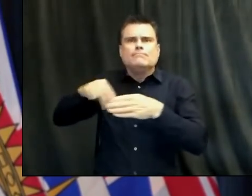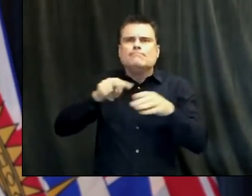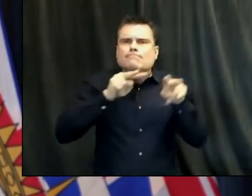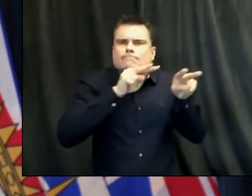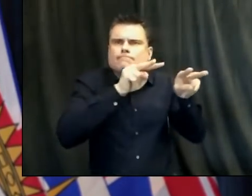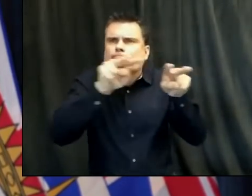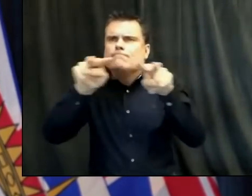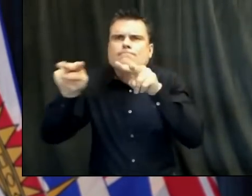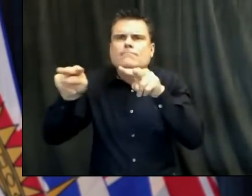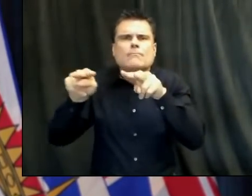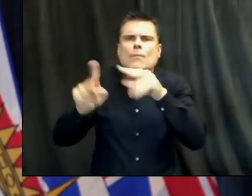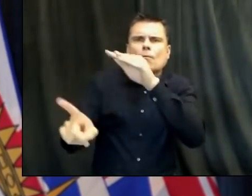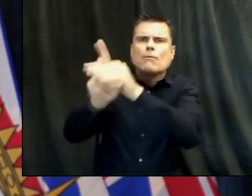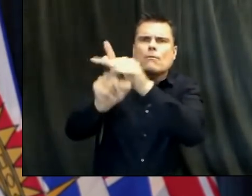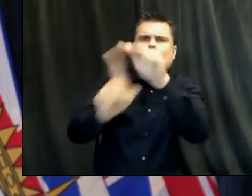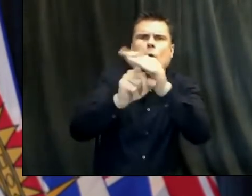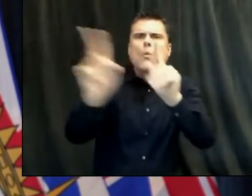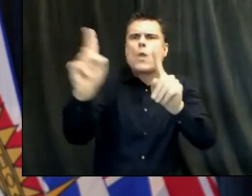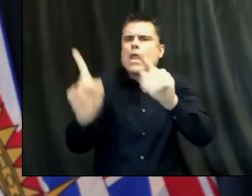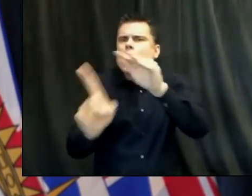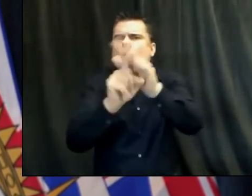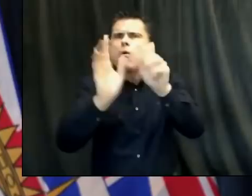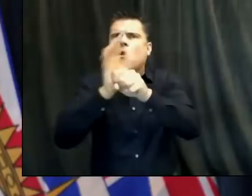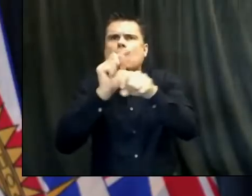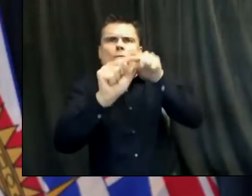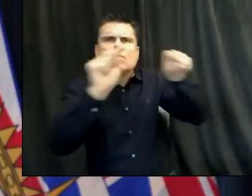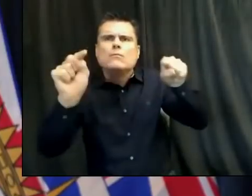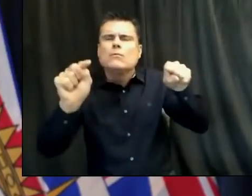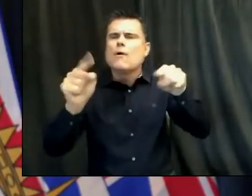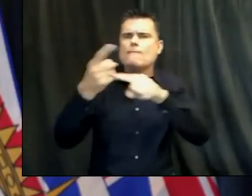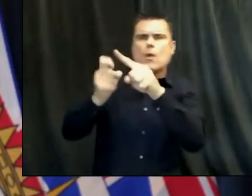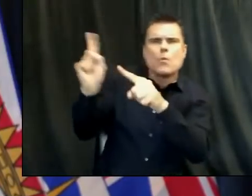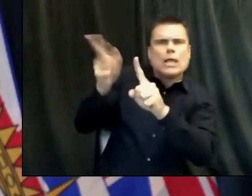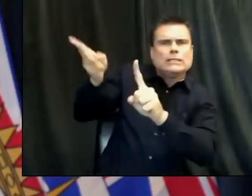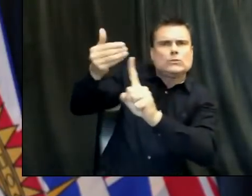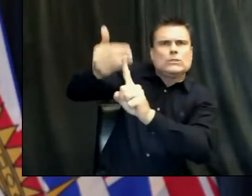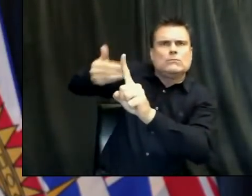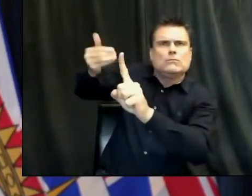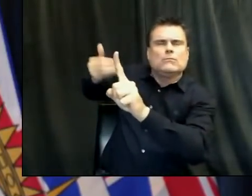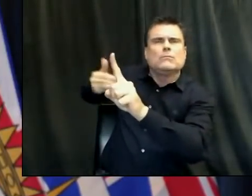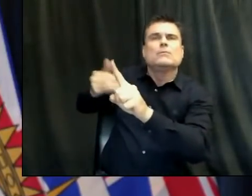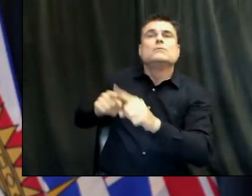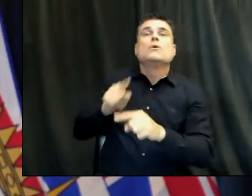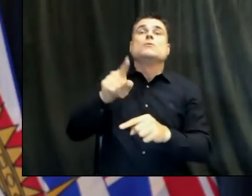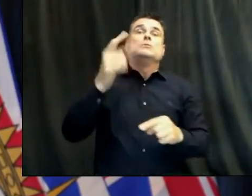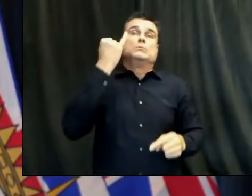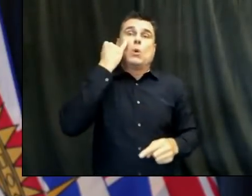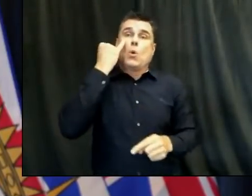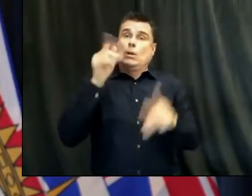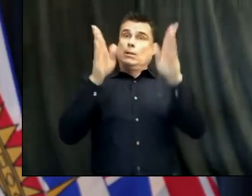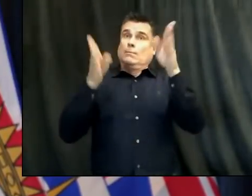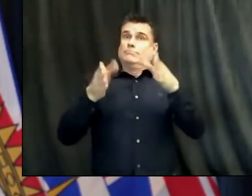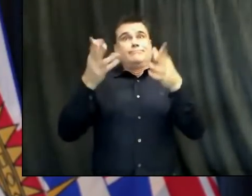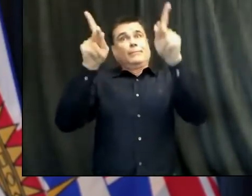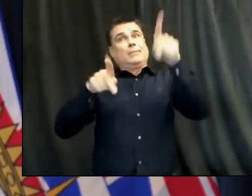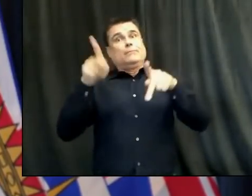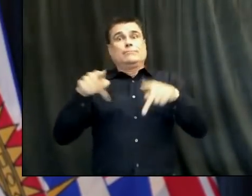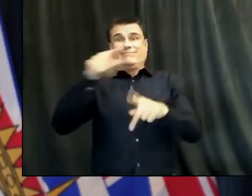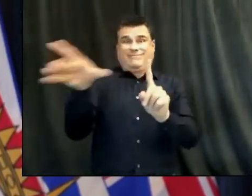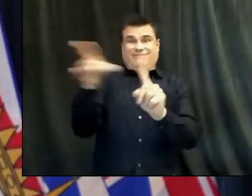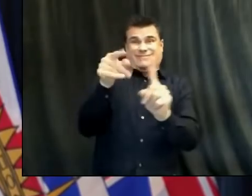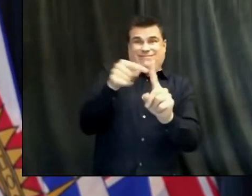outbreak or not. Public health teams may conduct or may ask and offer widespread testing of people, whether symptomatic